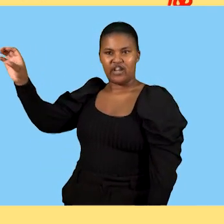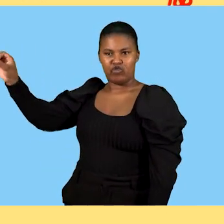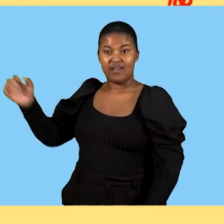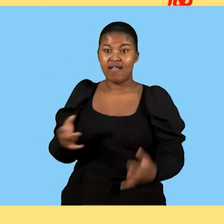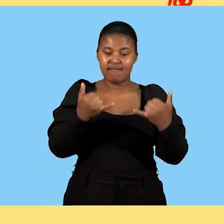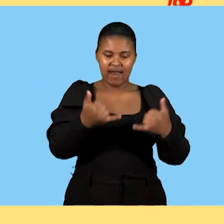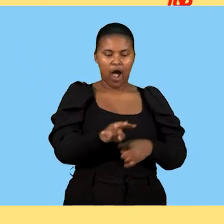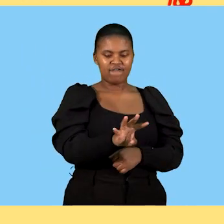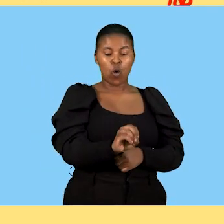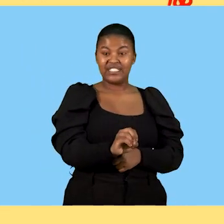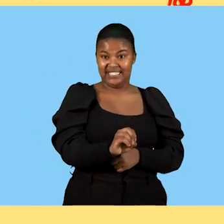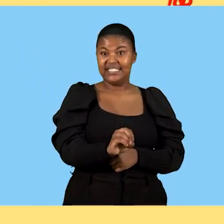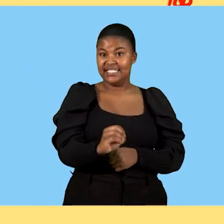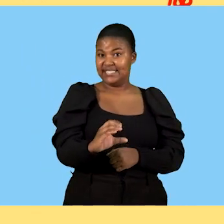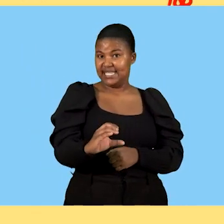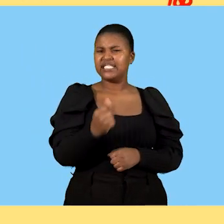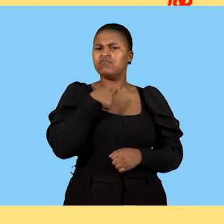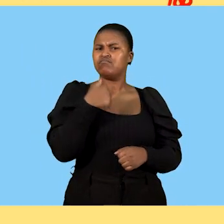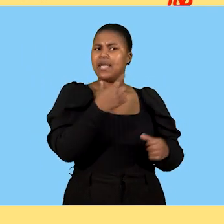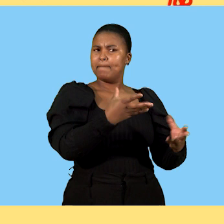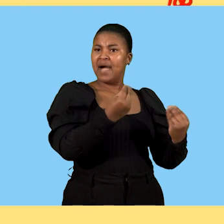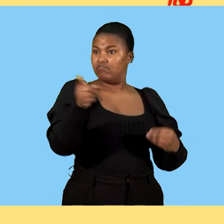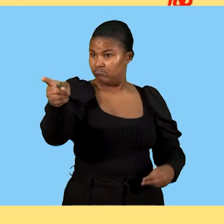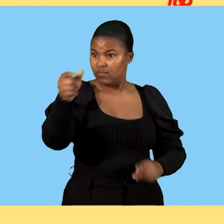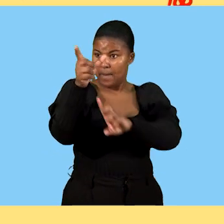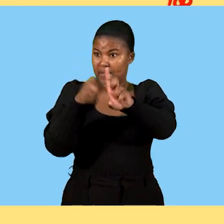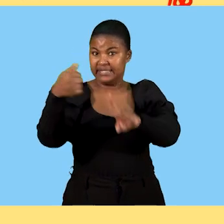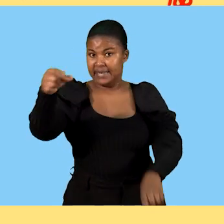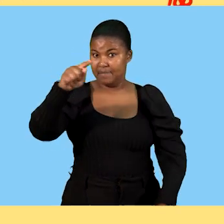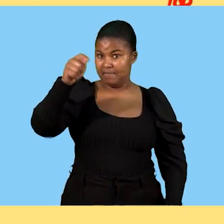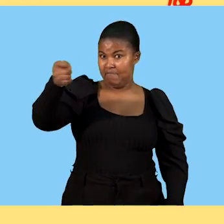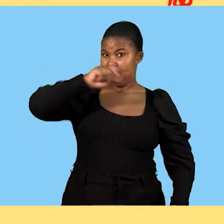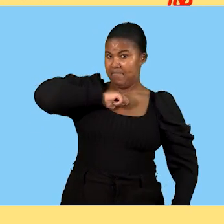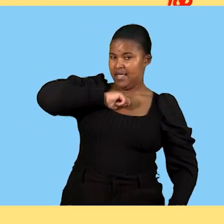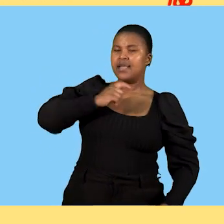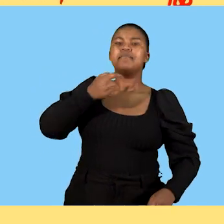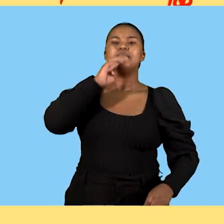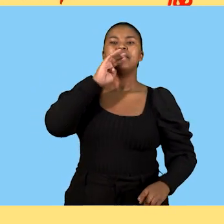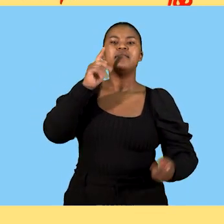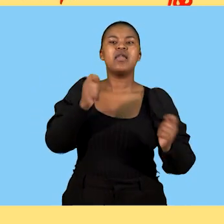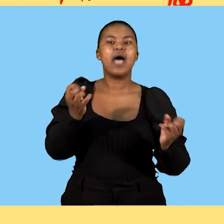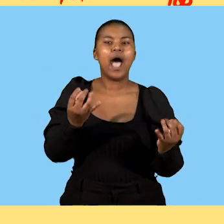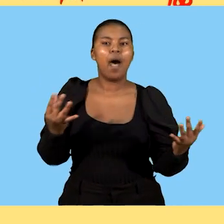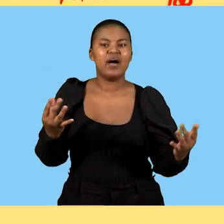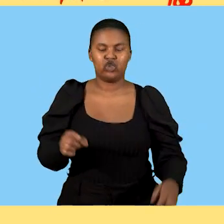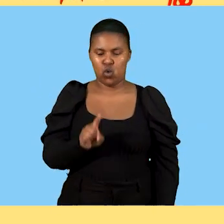the 40 cents, which is what I have received, becomes